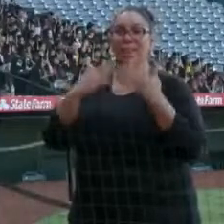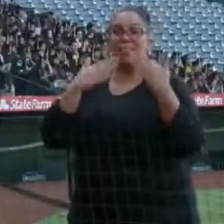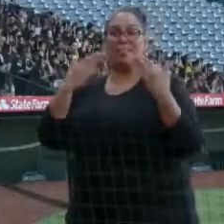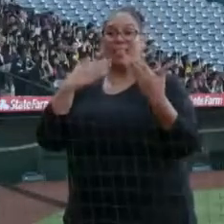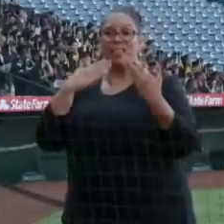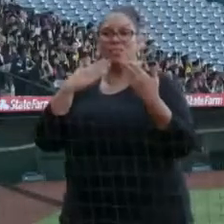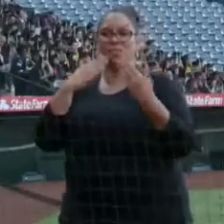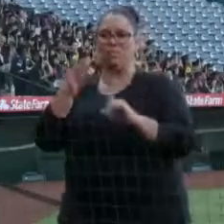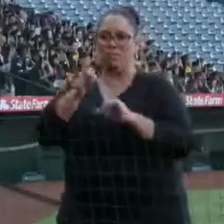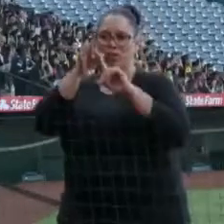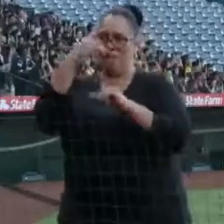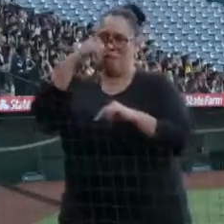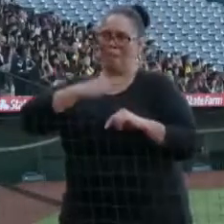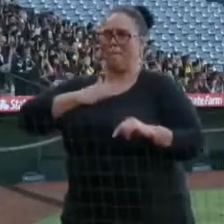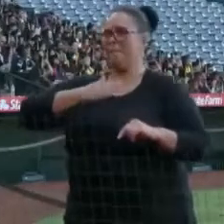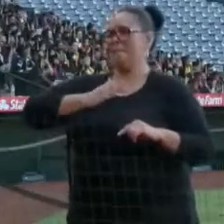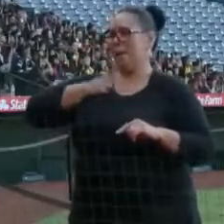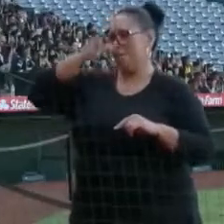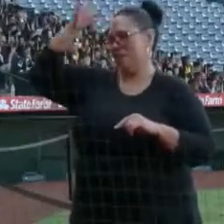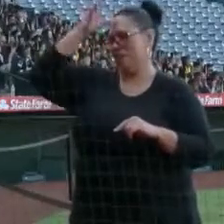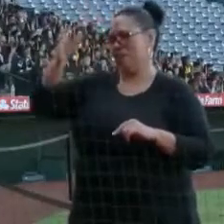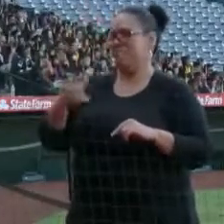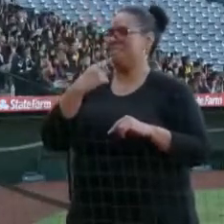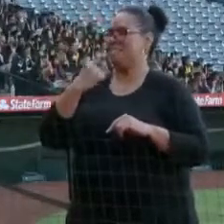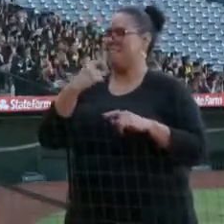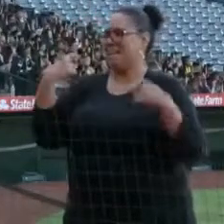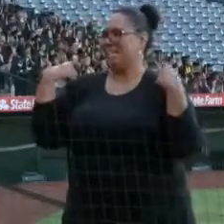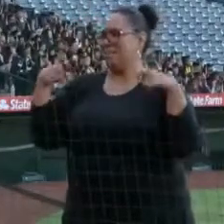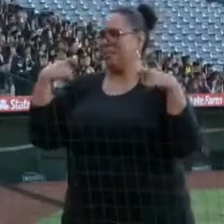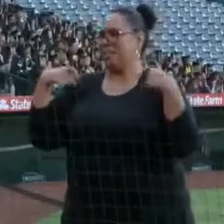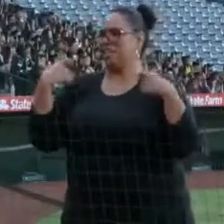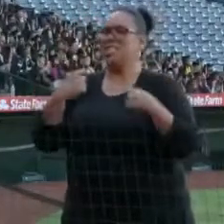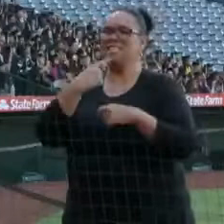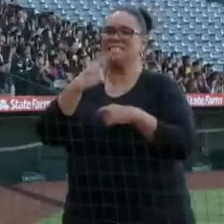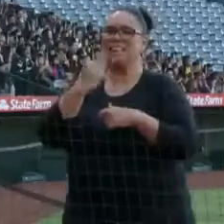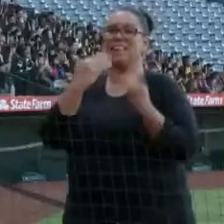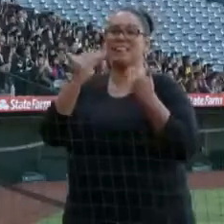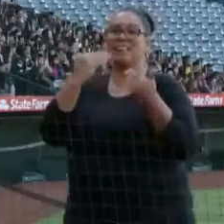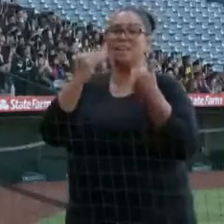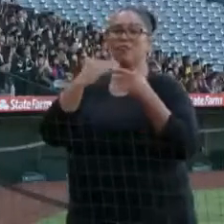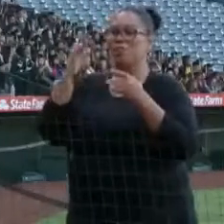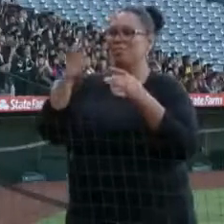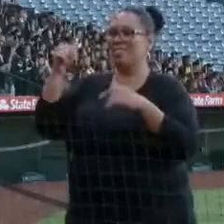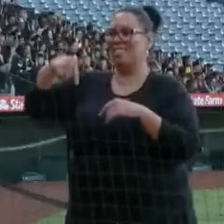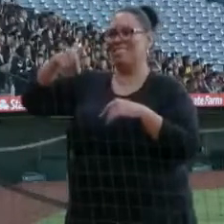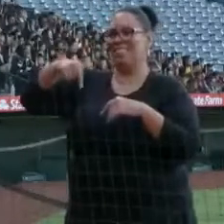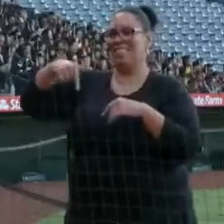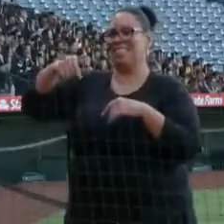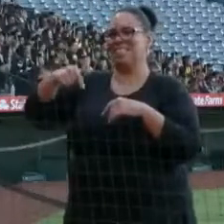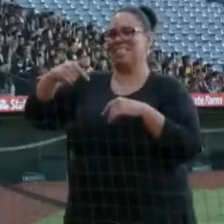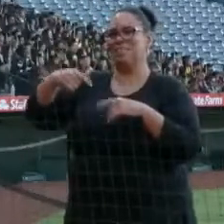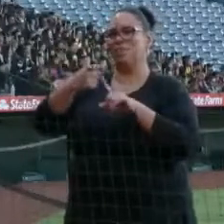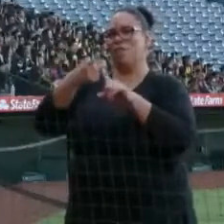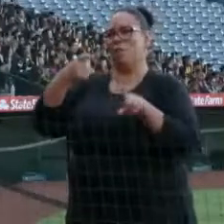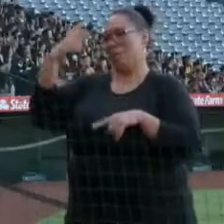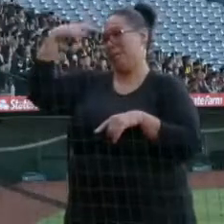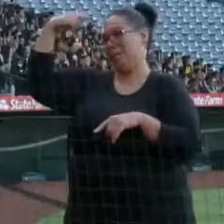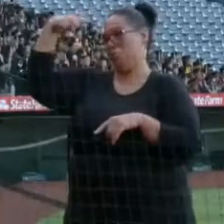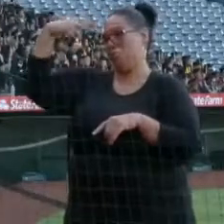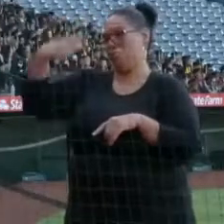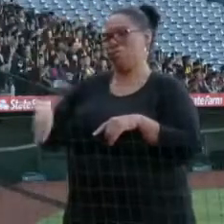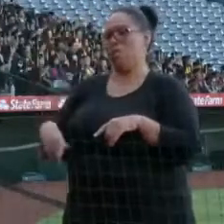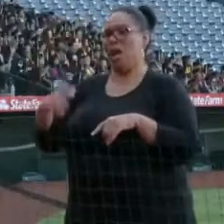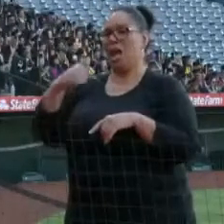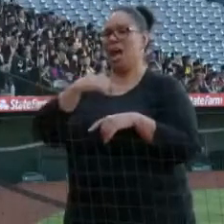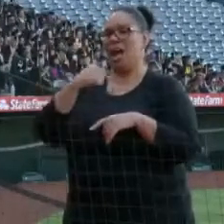my parents. Gracias a mis padres que me han inmigrado a este país desde México. Su apoyo y ambición para que yo vaya